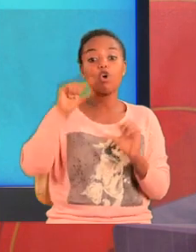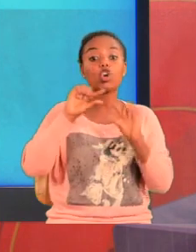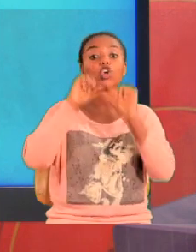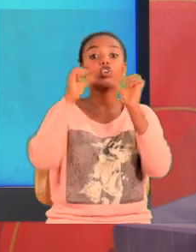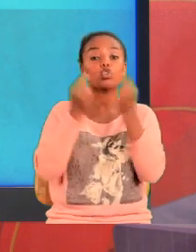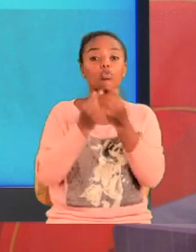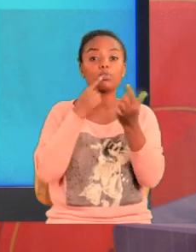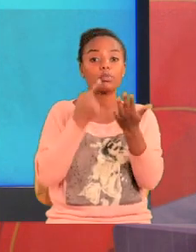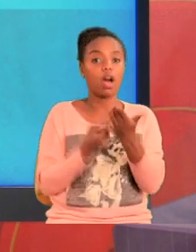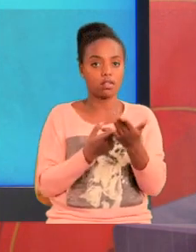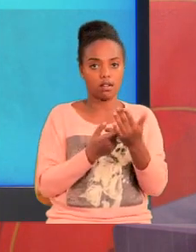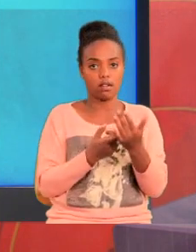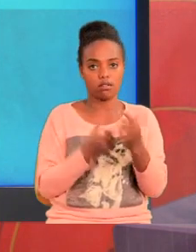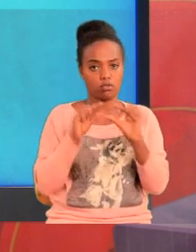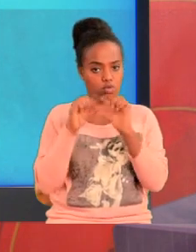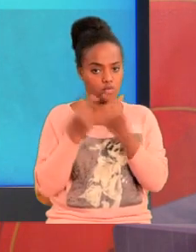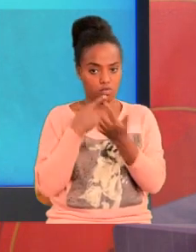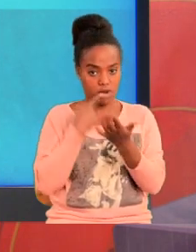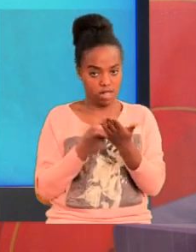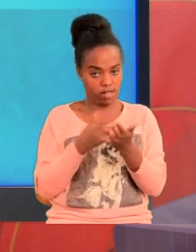For the group data,